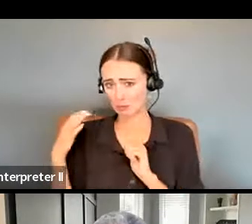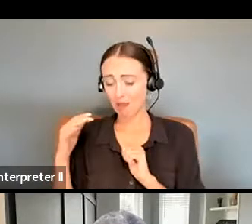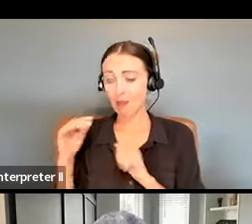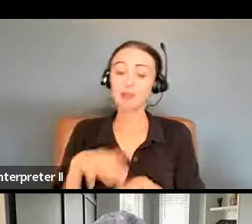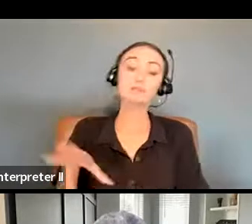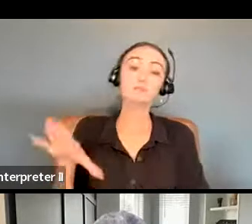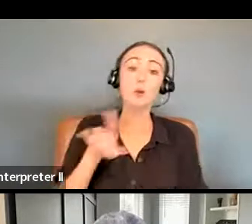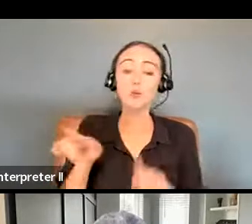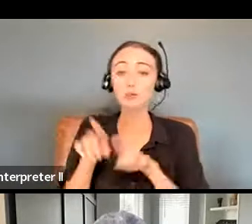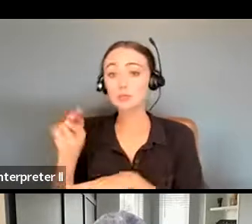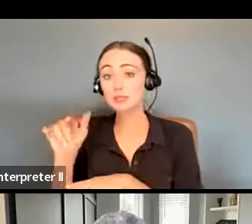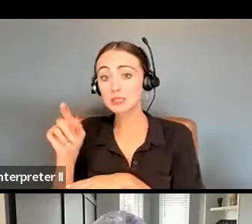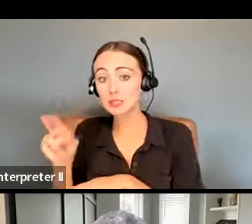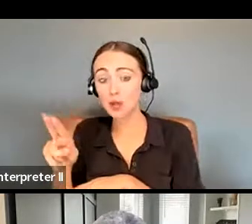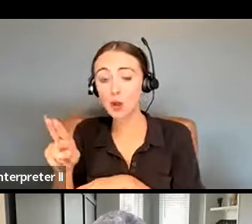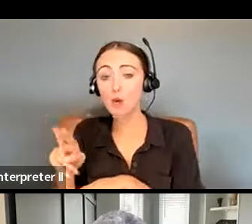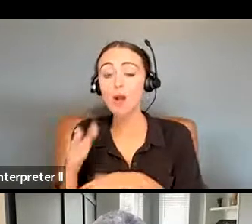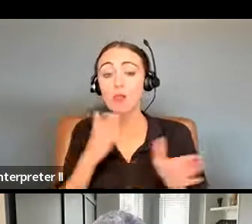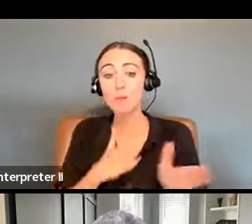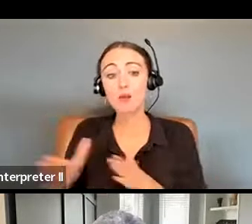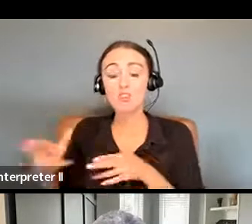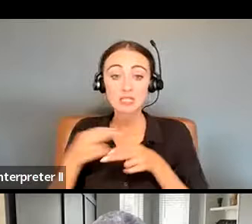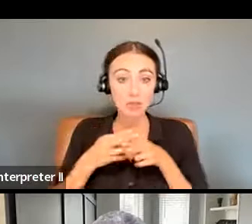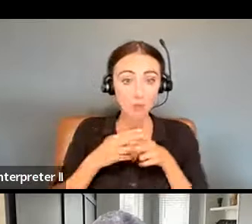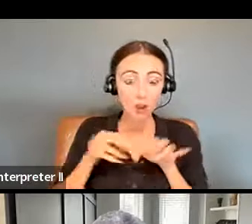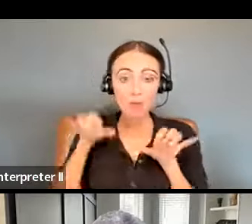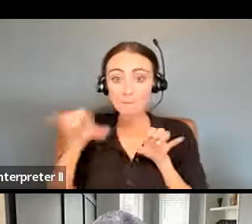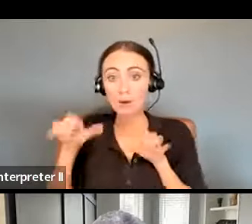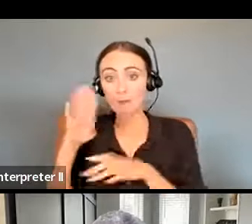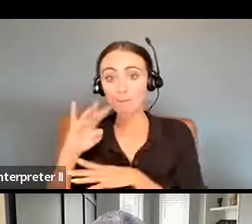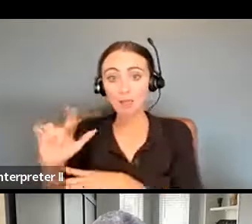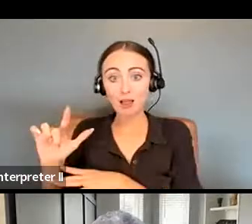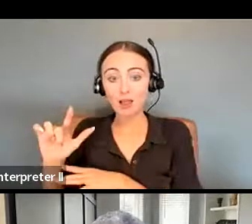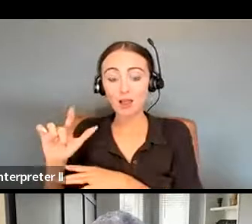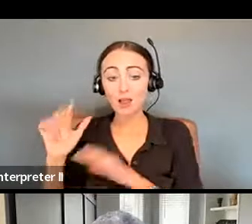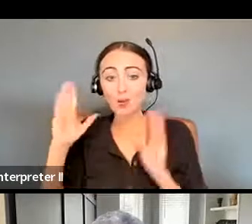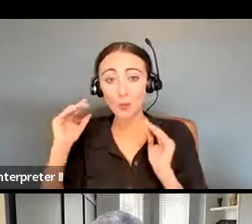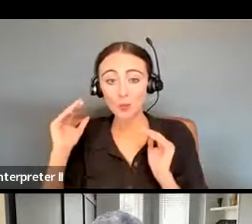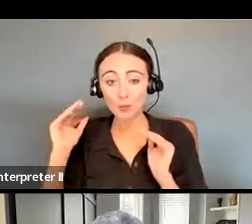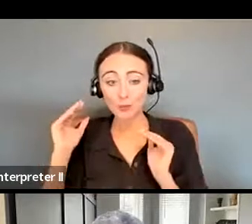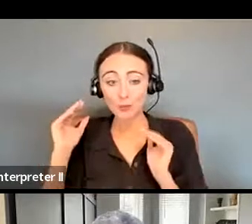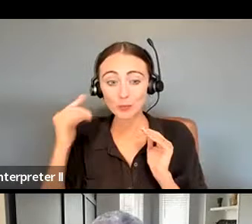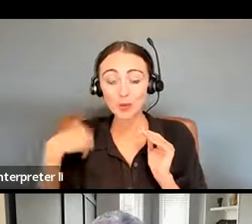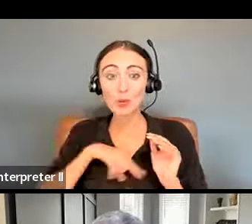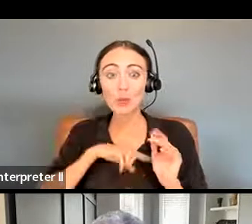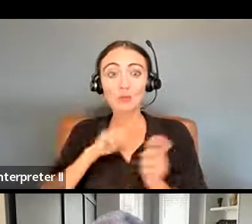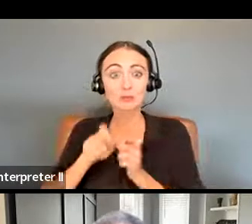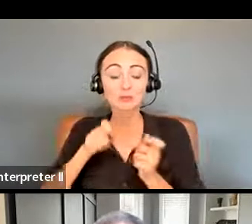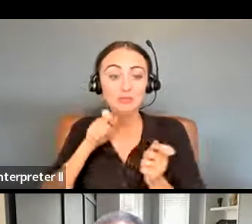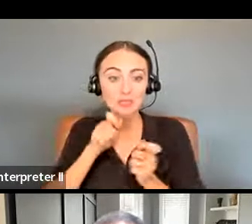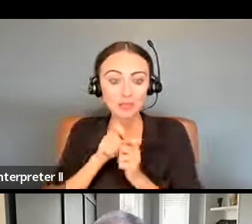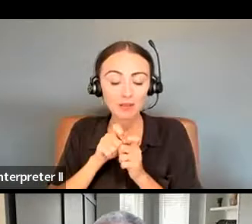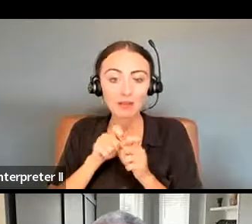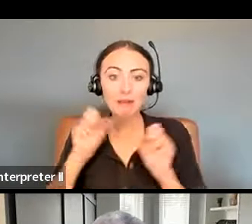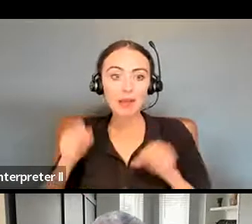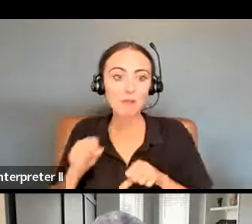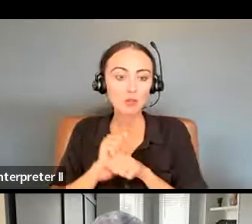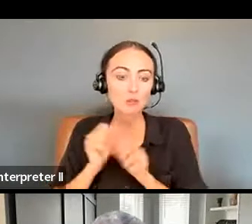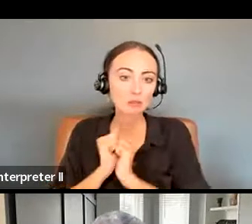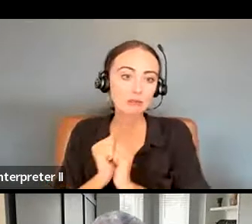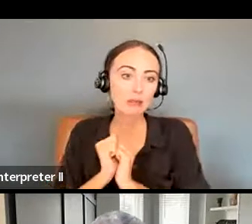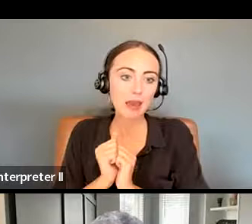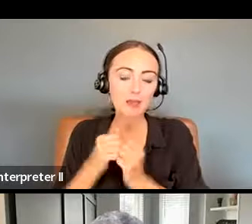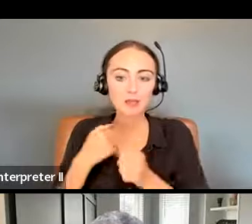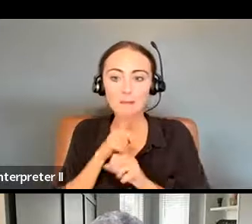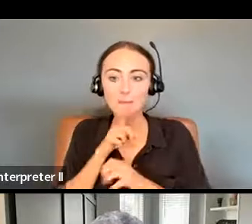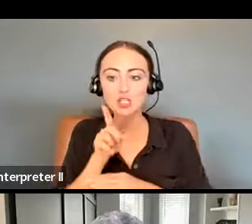Nadeau, on the preparation of the temporary and the permanent bill, and hope that will particularly be able to work together to ensure that